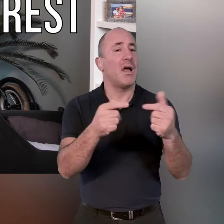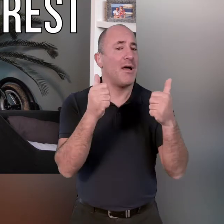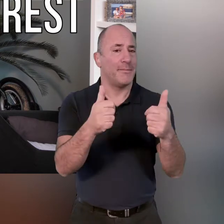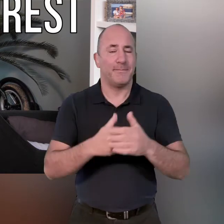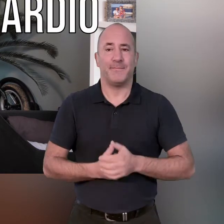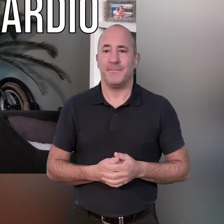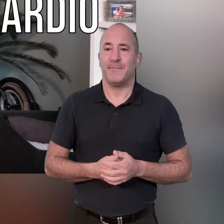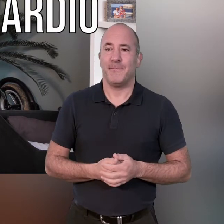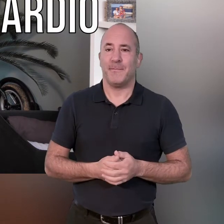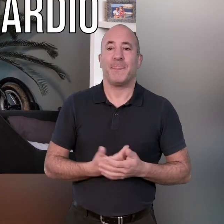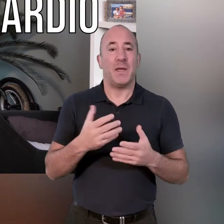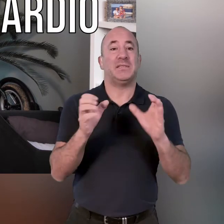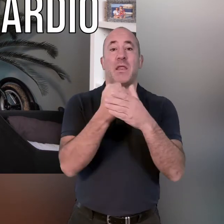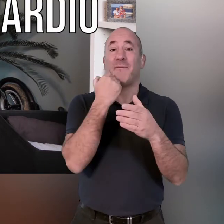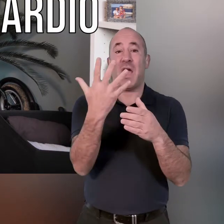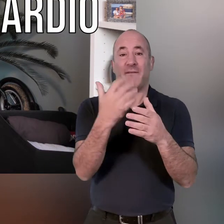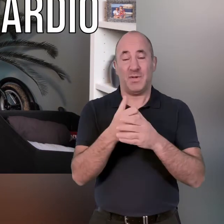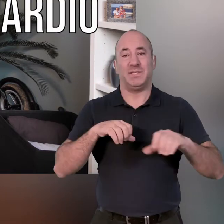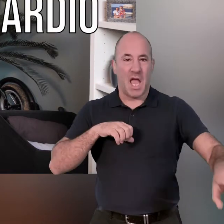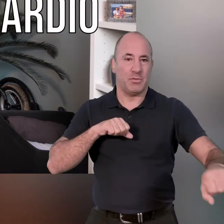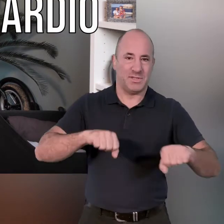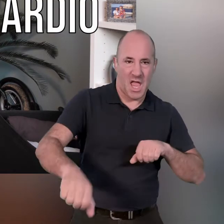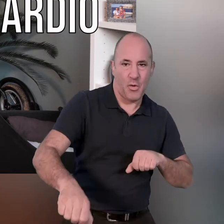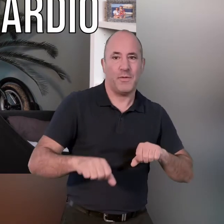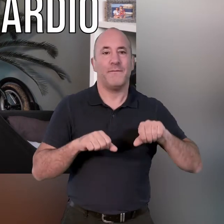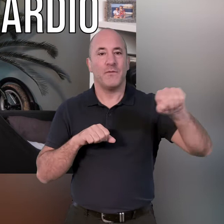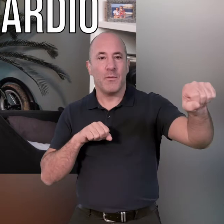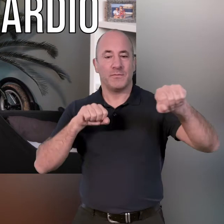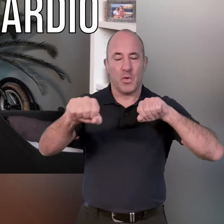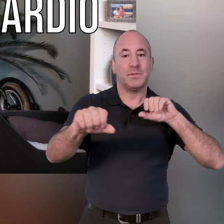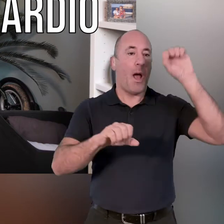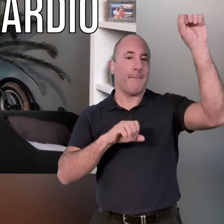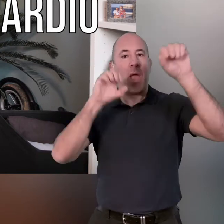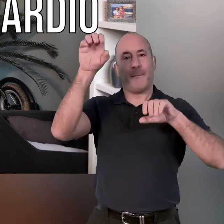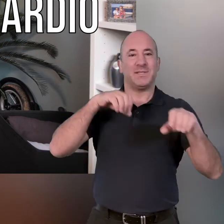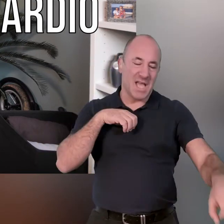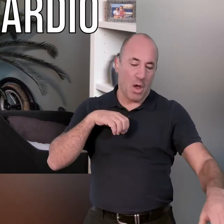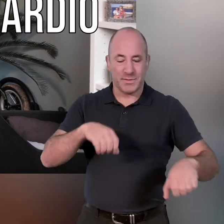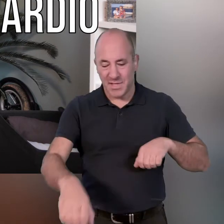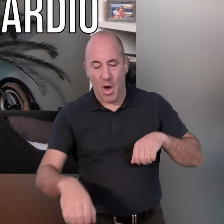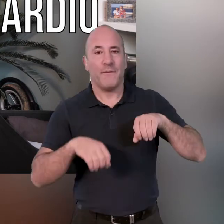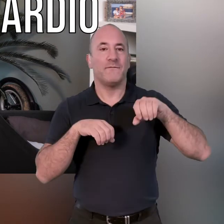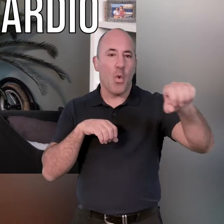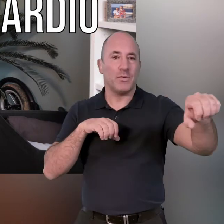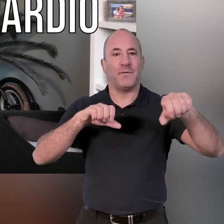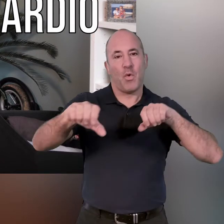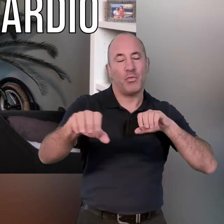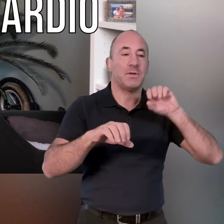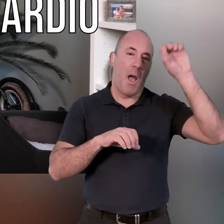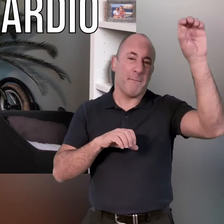it as we go now for set number 5. So down, down, forwards, forwards, up, up, forwards,